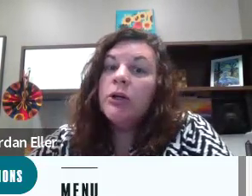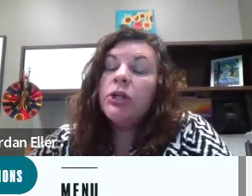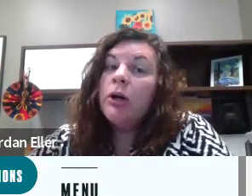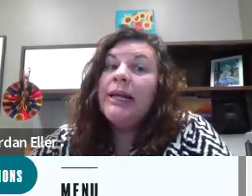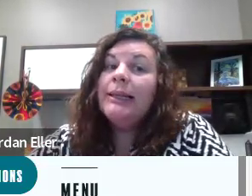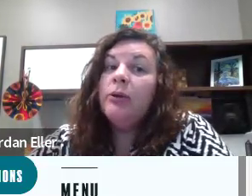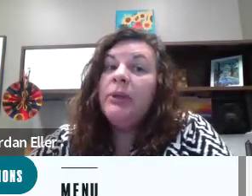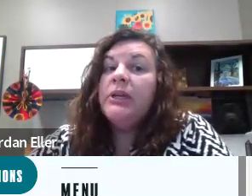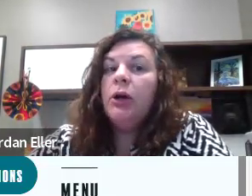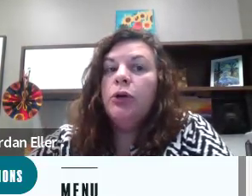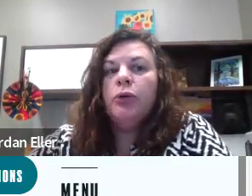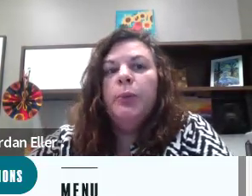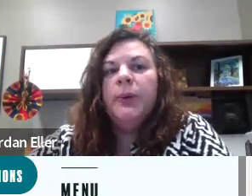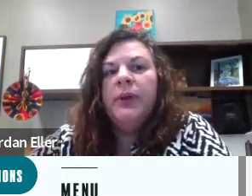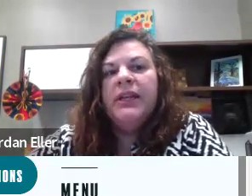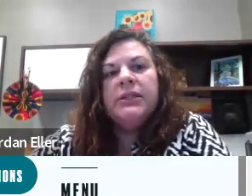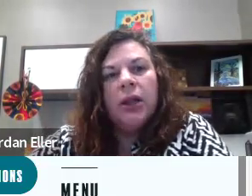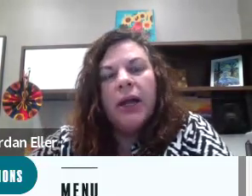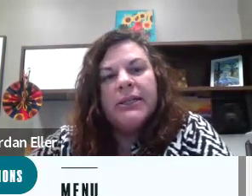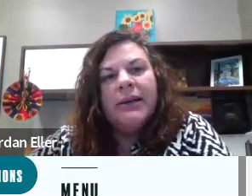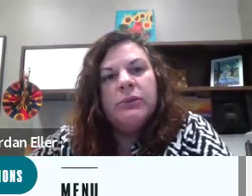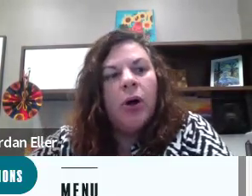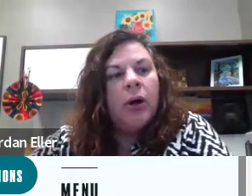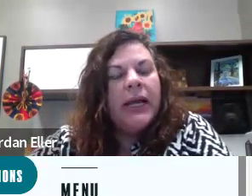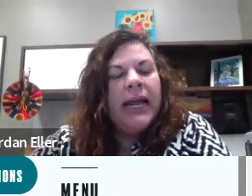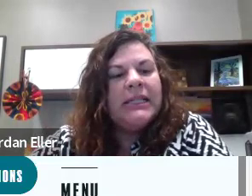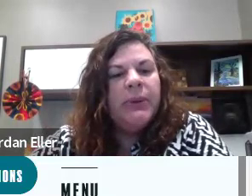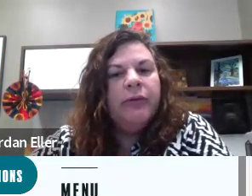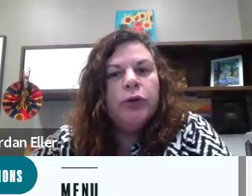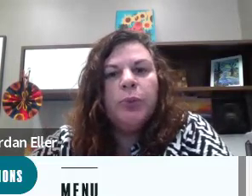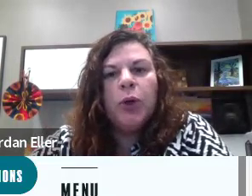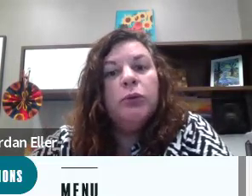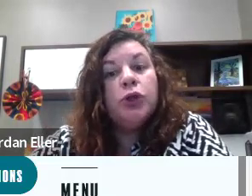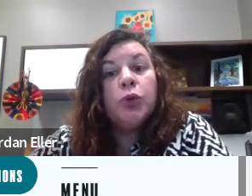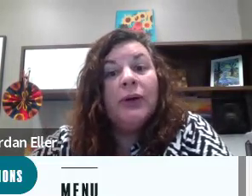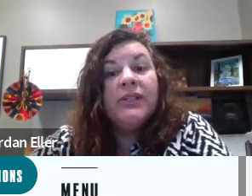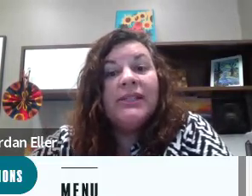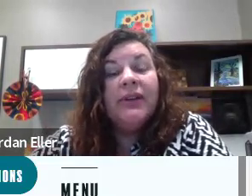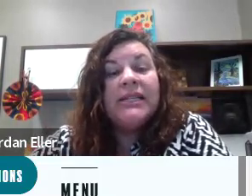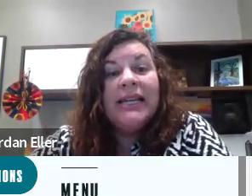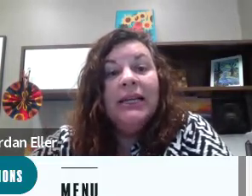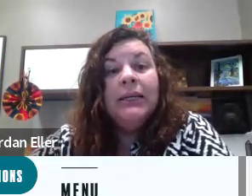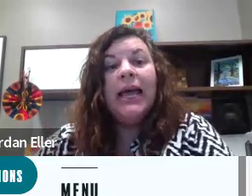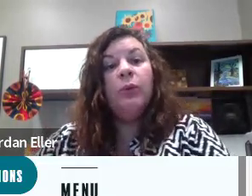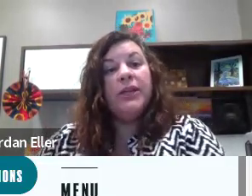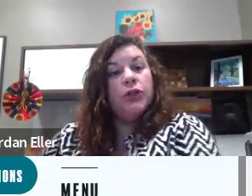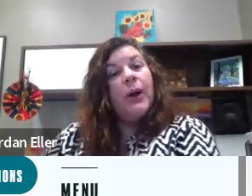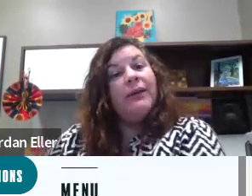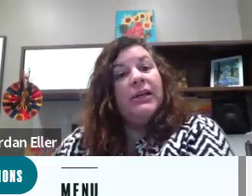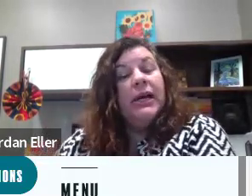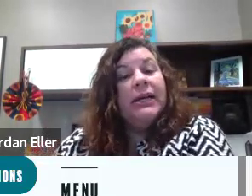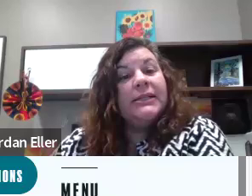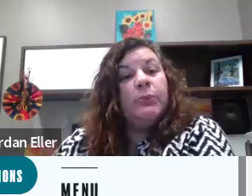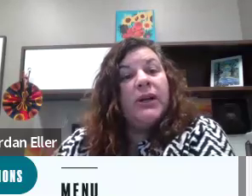We are targeting a little bit of a younger group with this. A lot of times our enhanced behavioral support homes are 12 to 17, and we